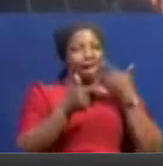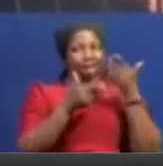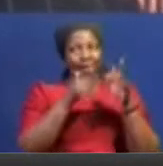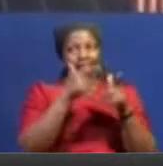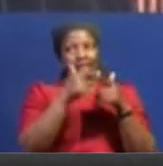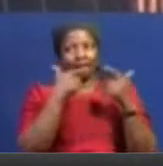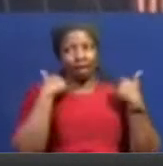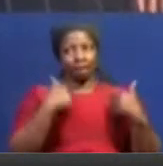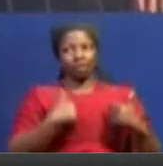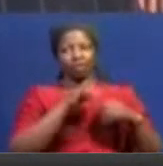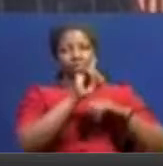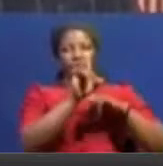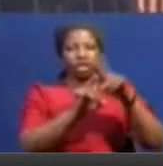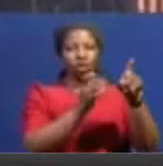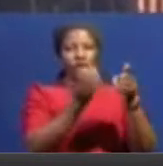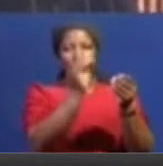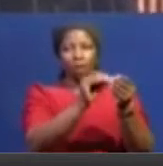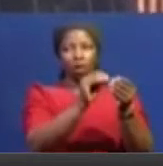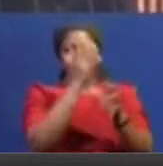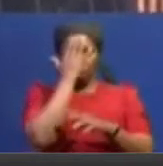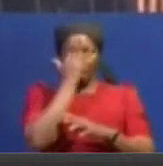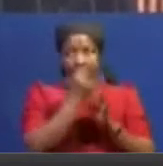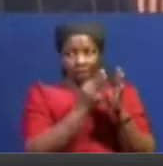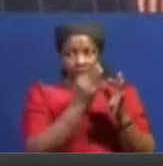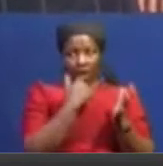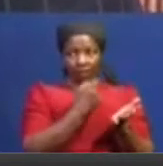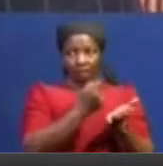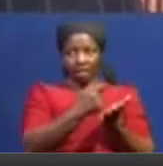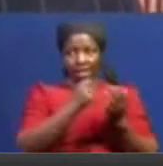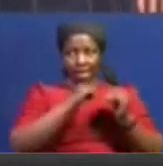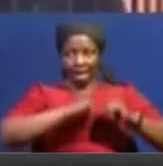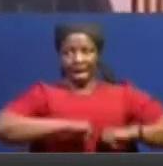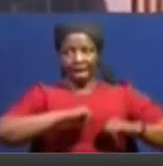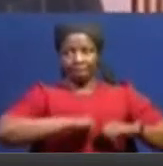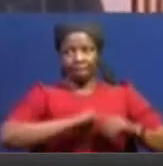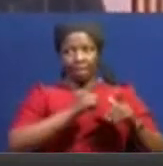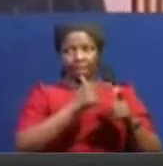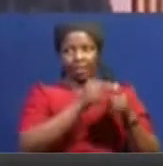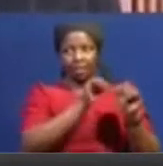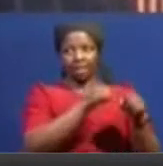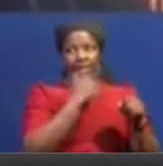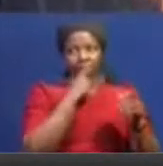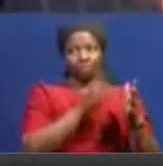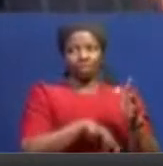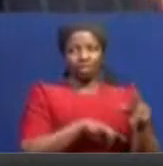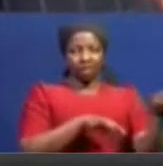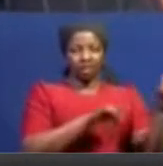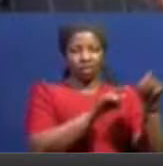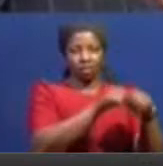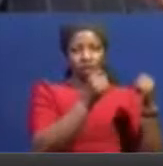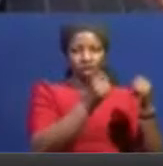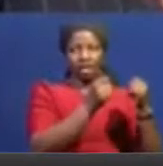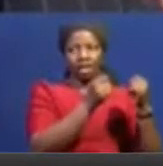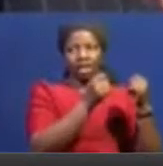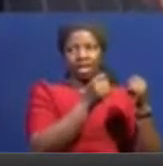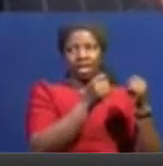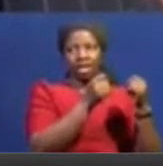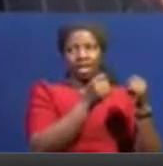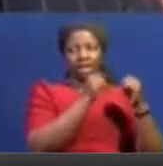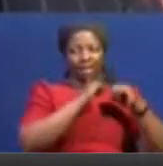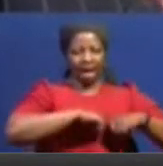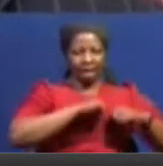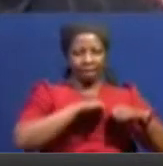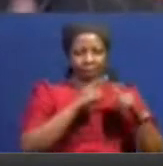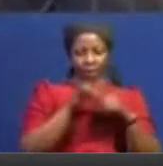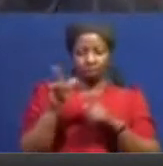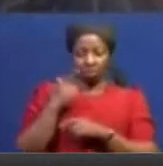you're explaining it, if there was a written agreement, then we would say that he breached that agreement. But you are saying that there was no agreement written